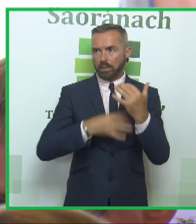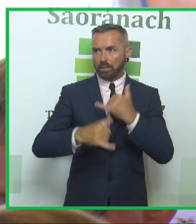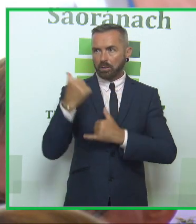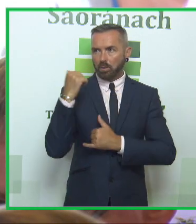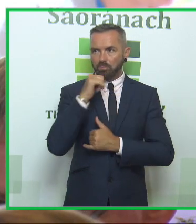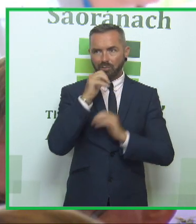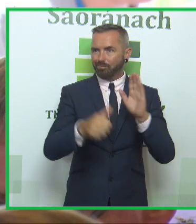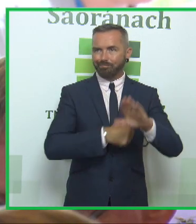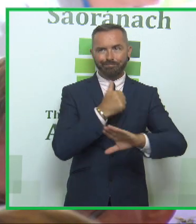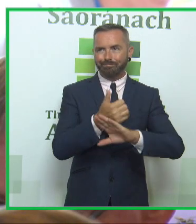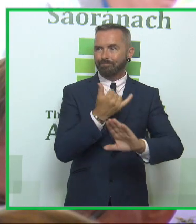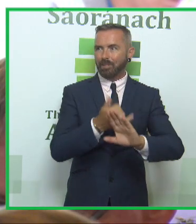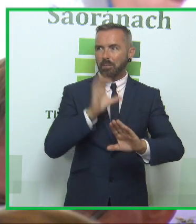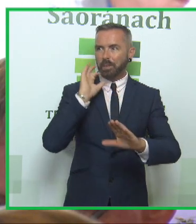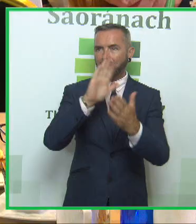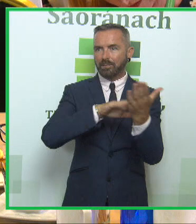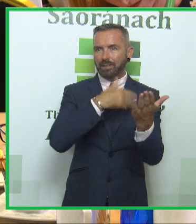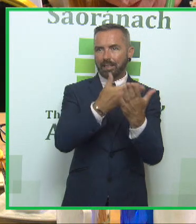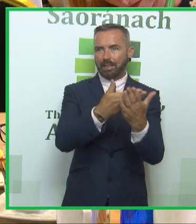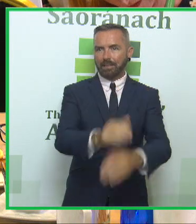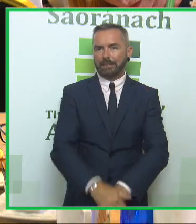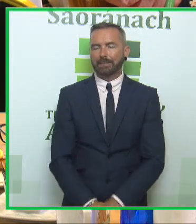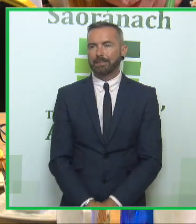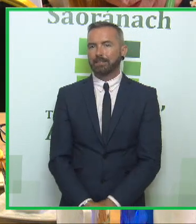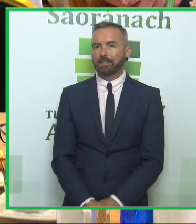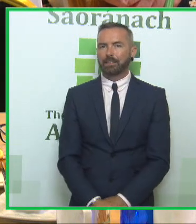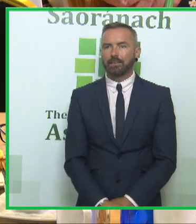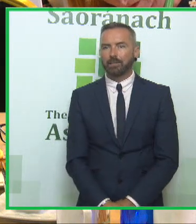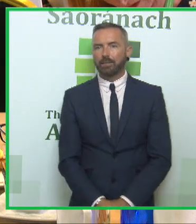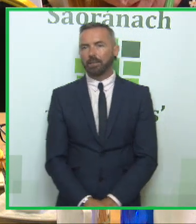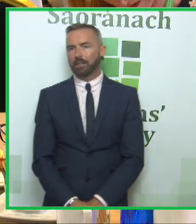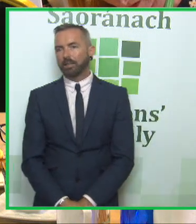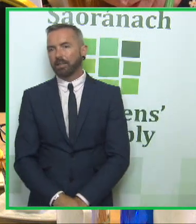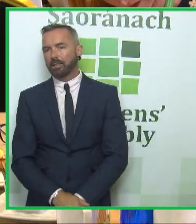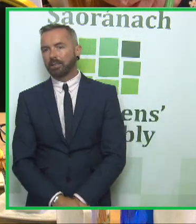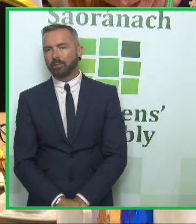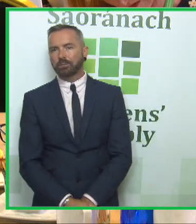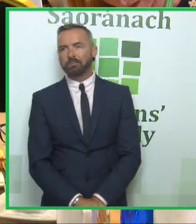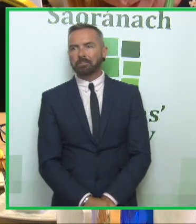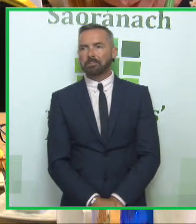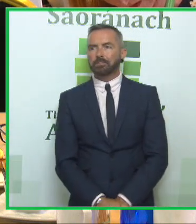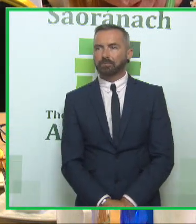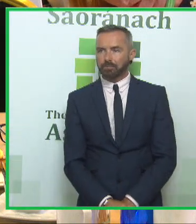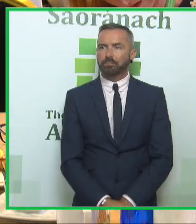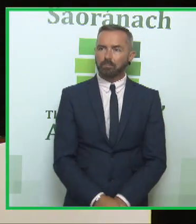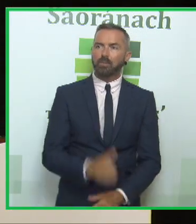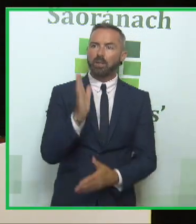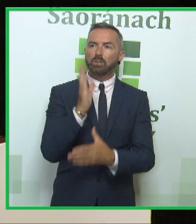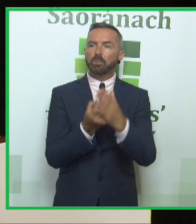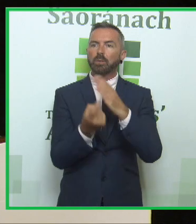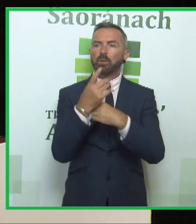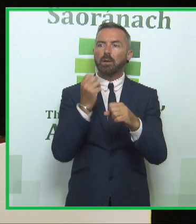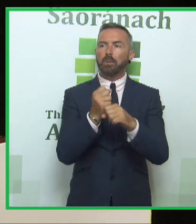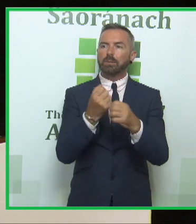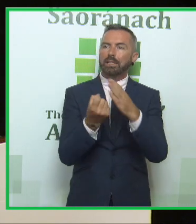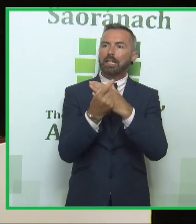not implemented due to legislation. And thank you again. Thanks for being prompt. And again, I think something that did come through was the issue about